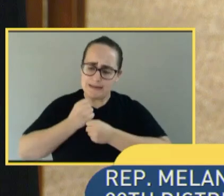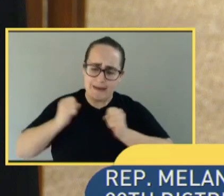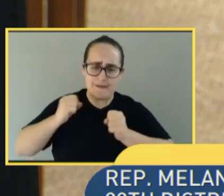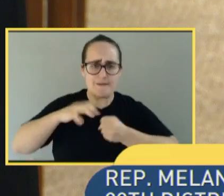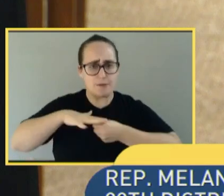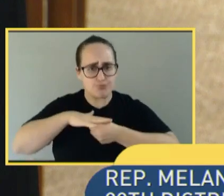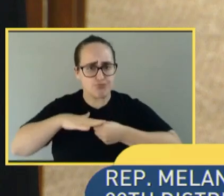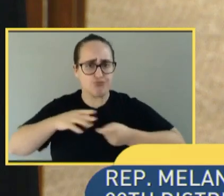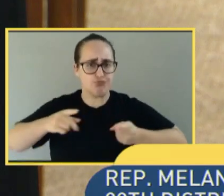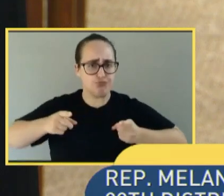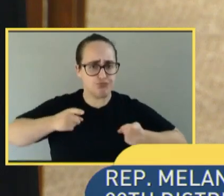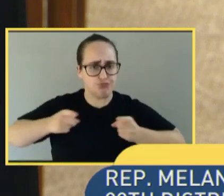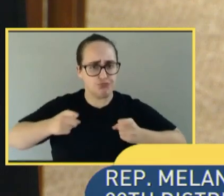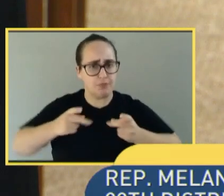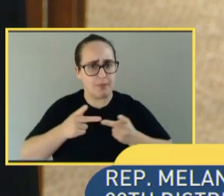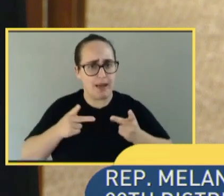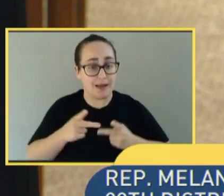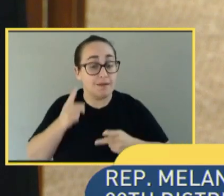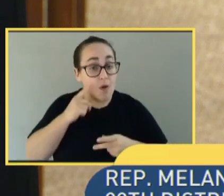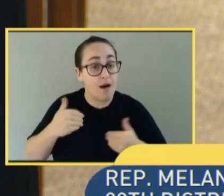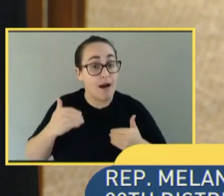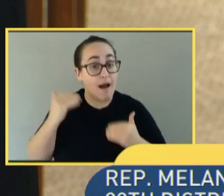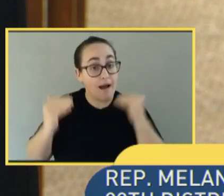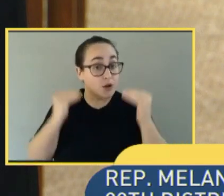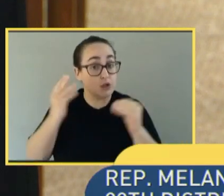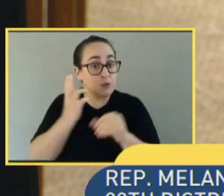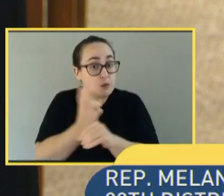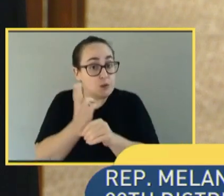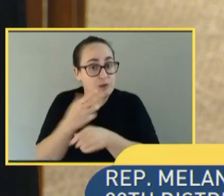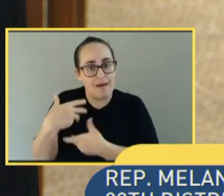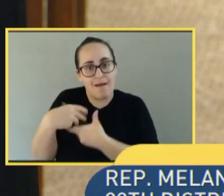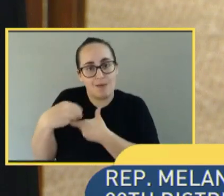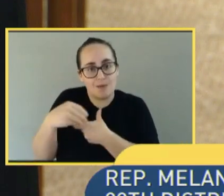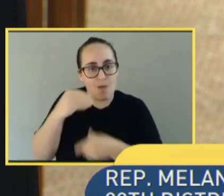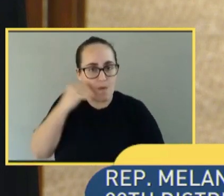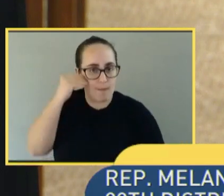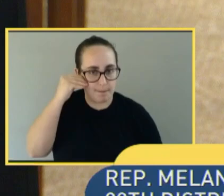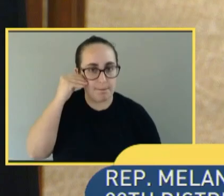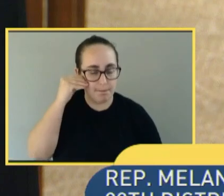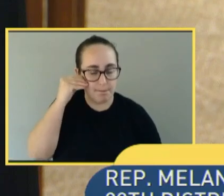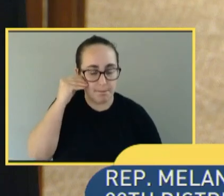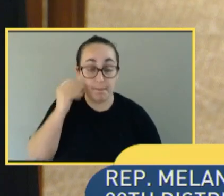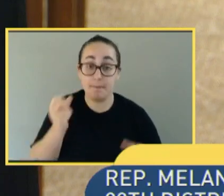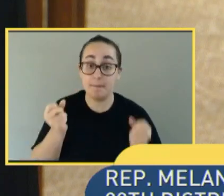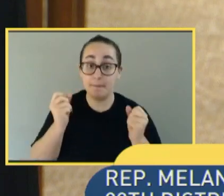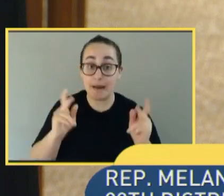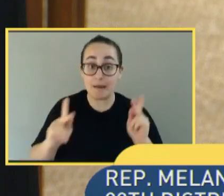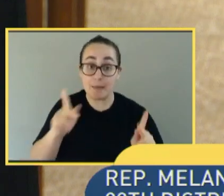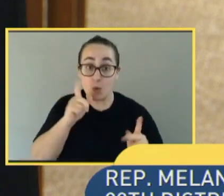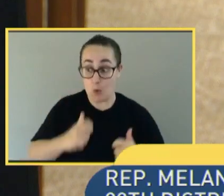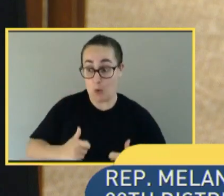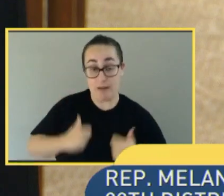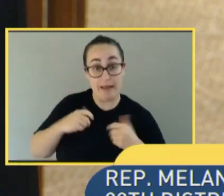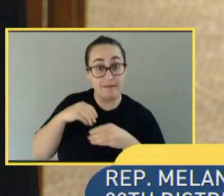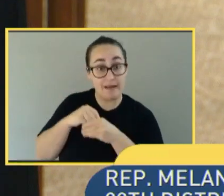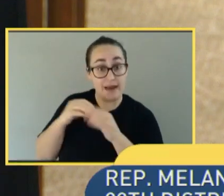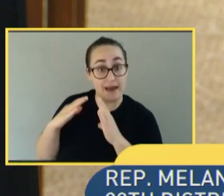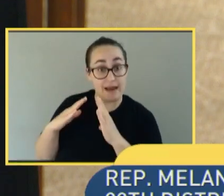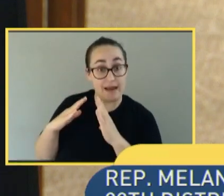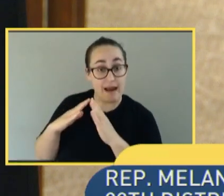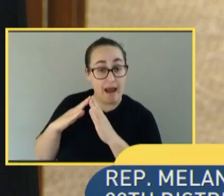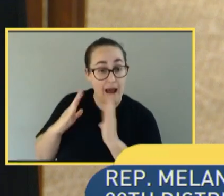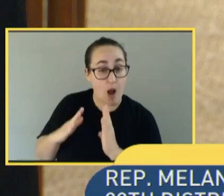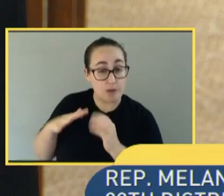Democratic Representative Melanie Morgan sponsored the bill. Many people living in housing where cannabis use is prohibited,